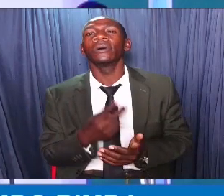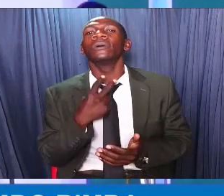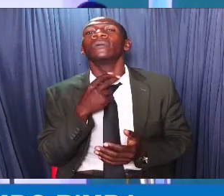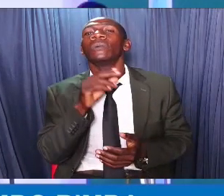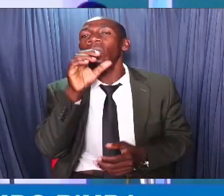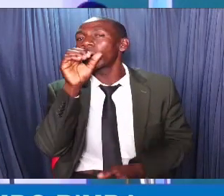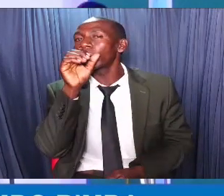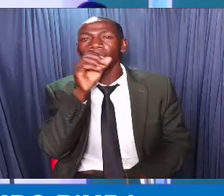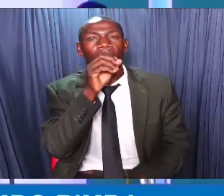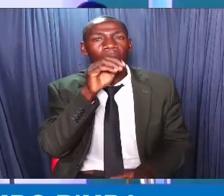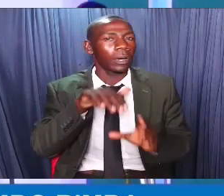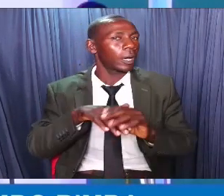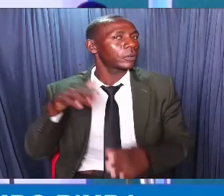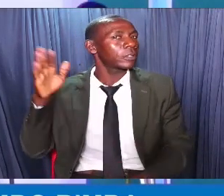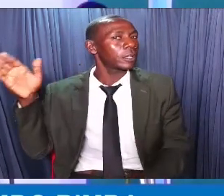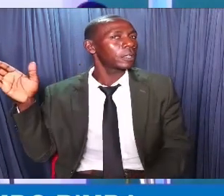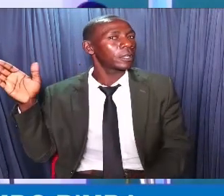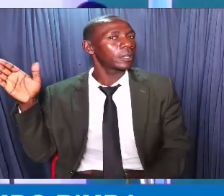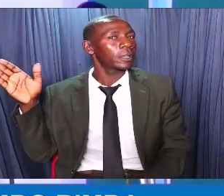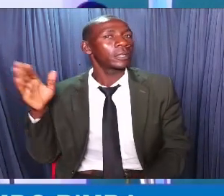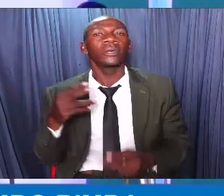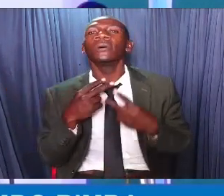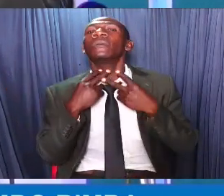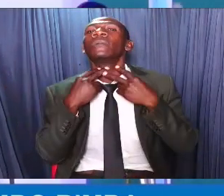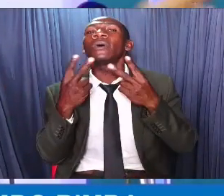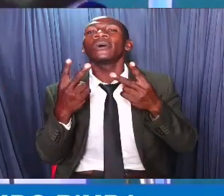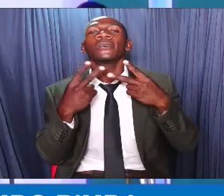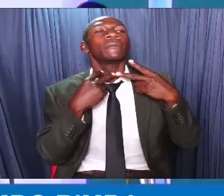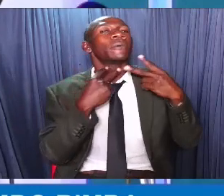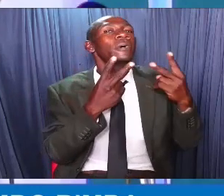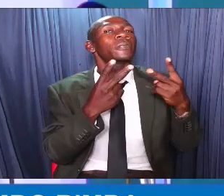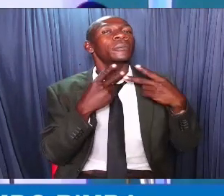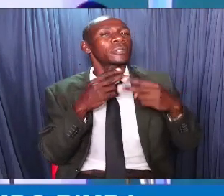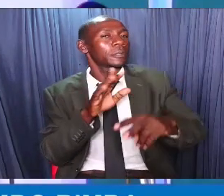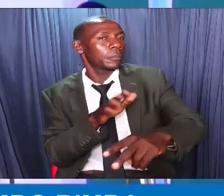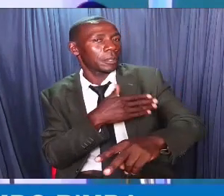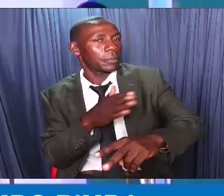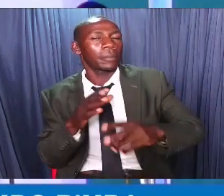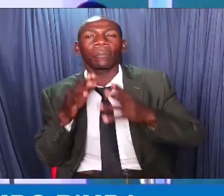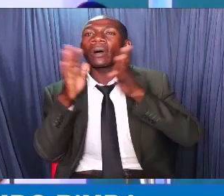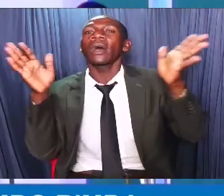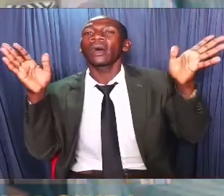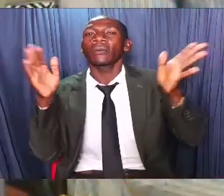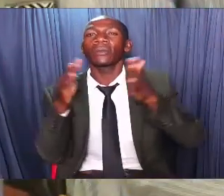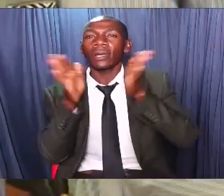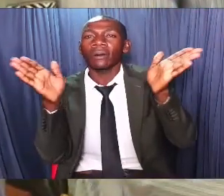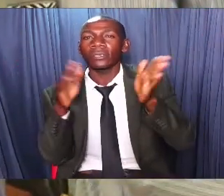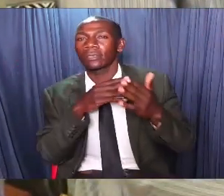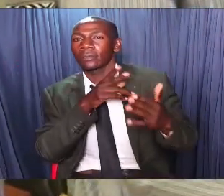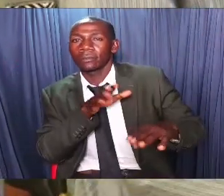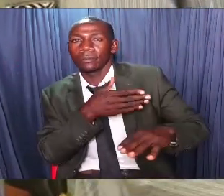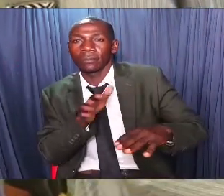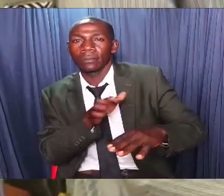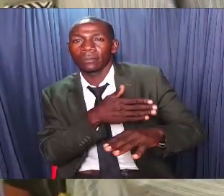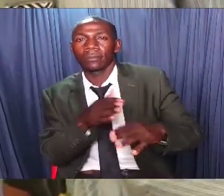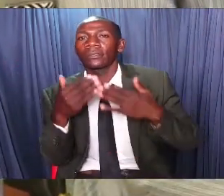microphone hata huko chini. That's why you have the microphone lengo down. Lengo sauti za umma, sauti za wanakwaya ziwe juu watu wamsifu Mungu wetu. For